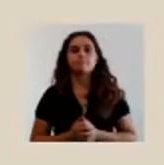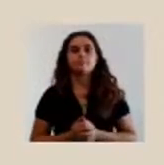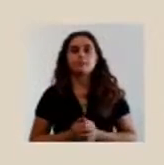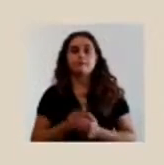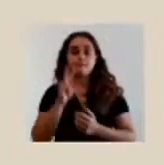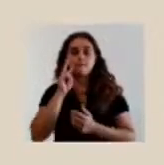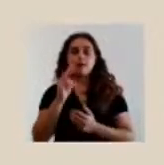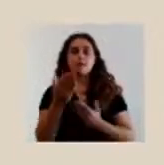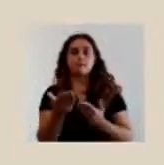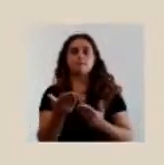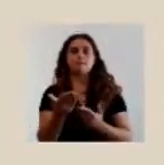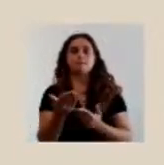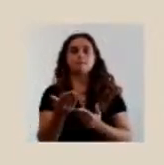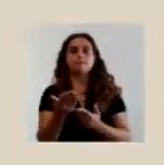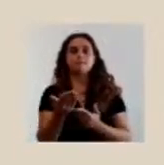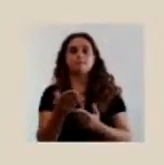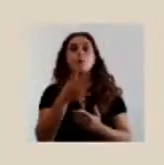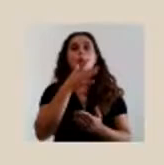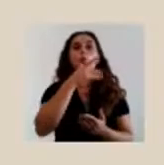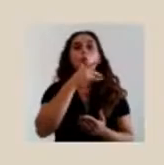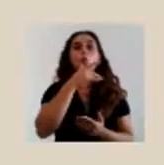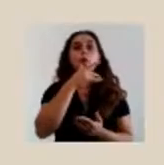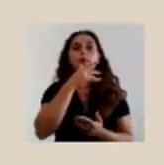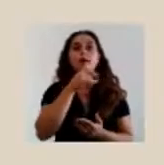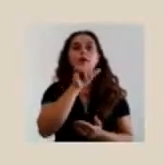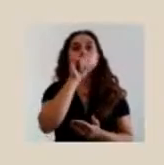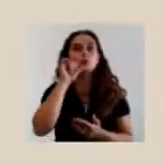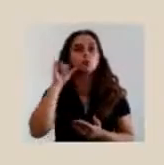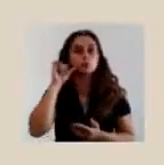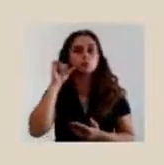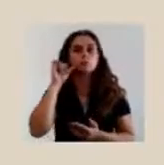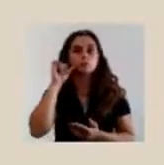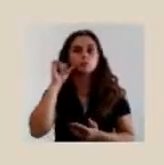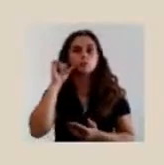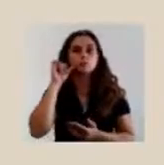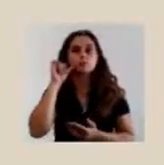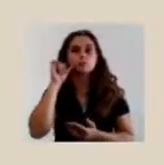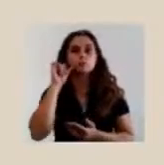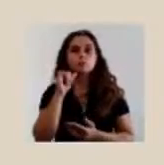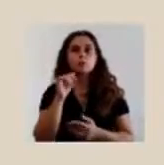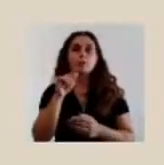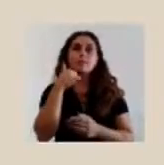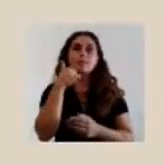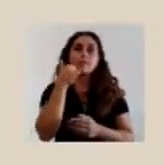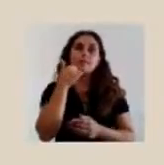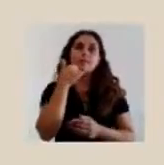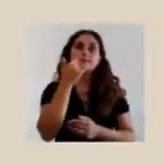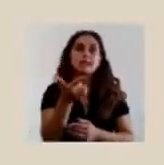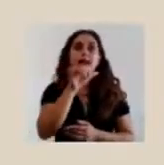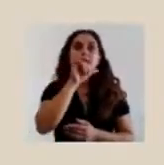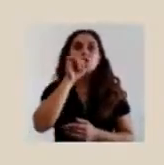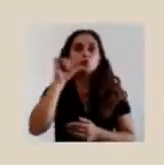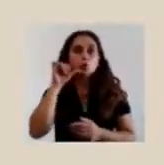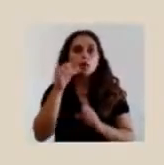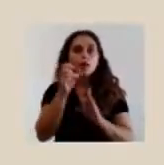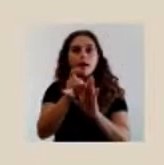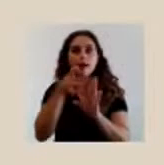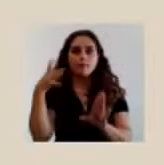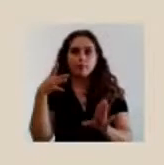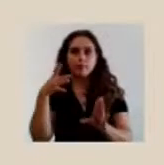As you can see, the color of the text is blue. Hence, you should say blue as fast as you